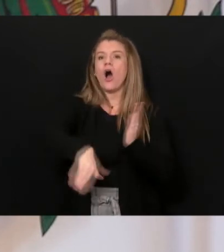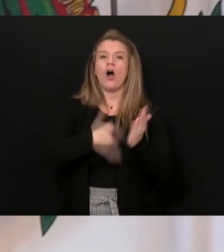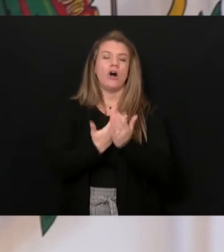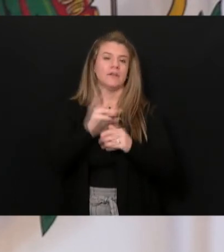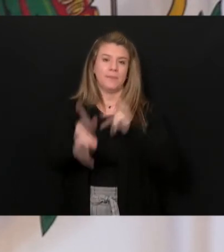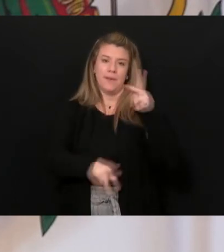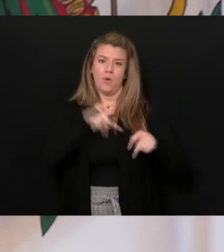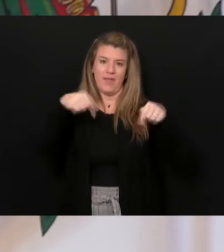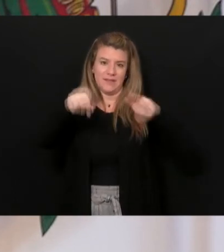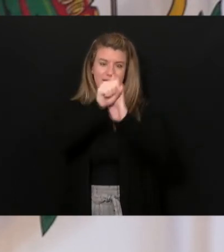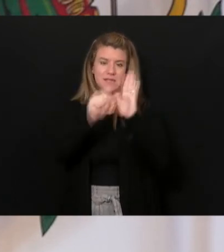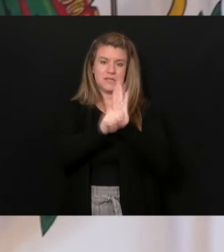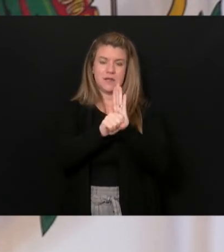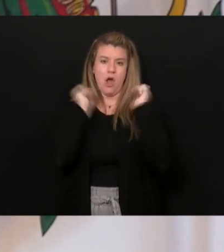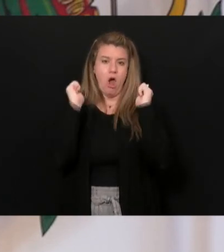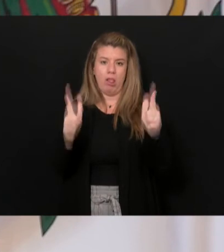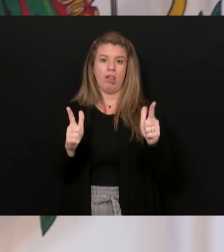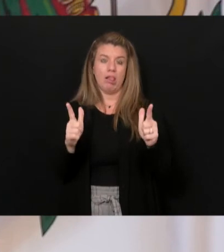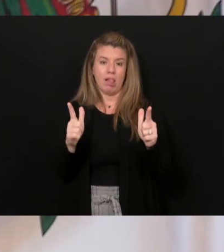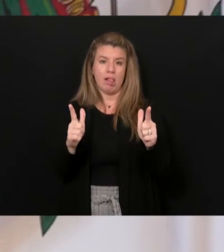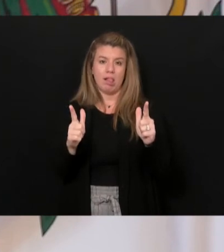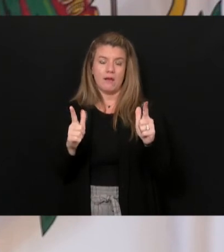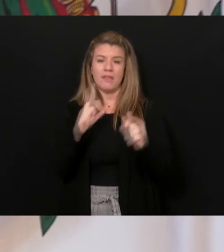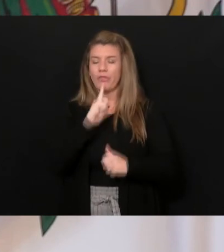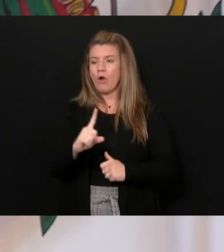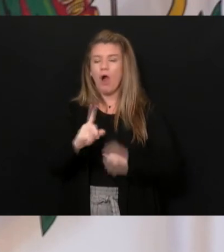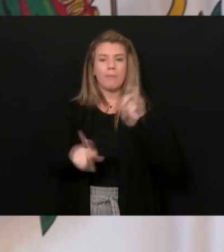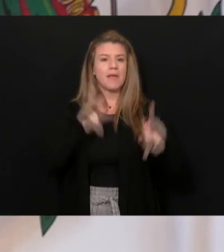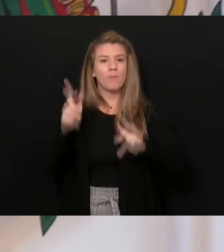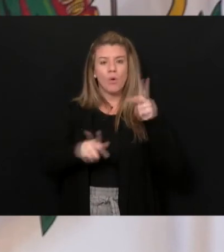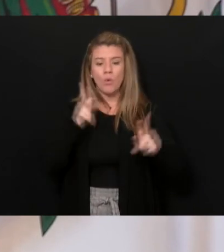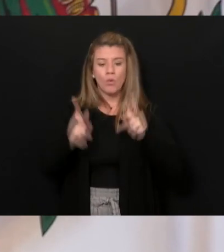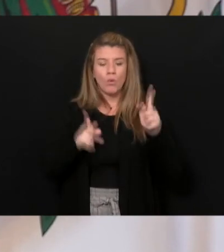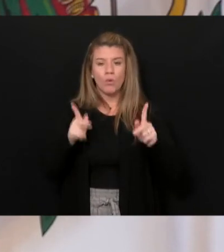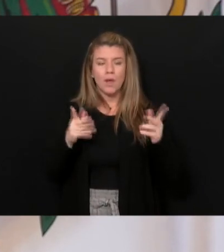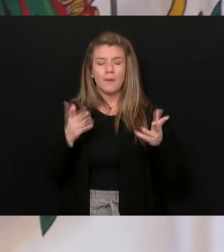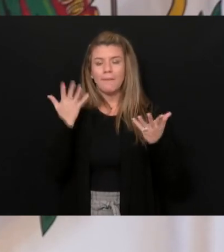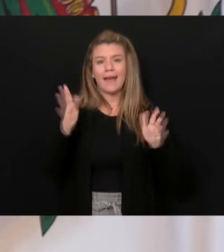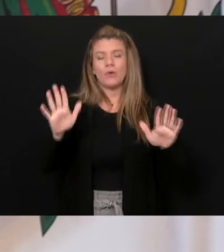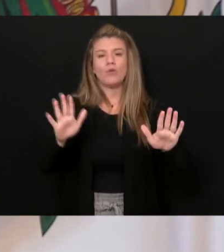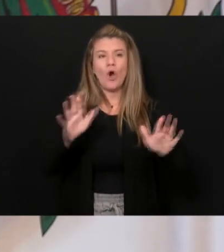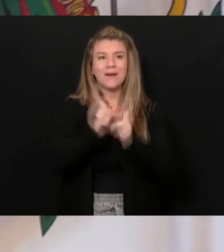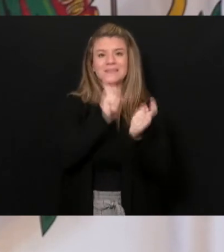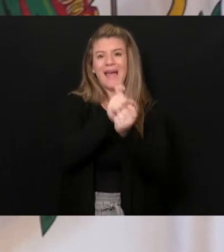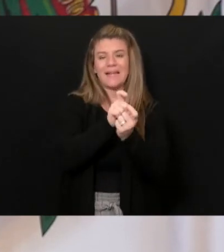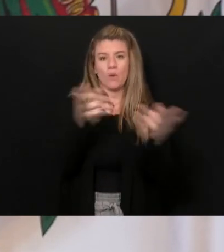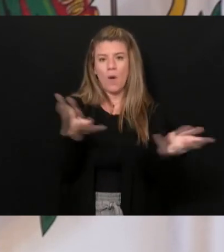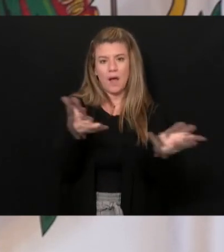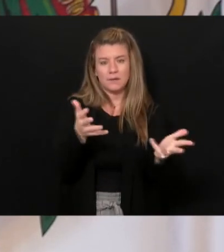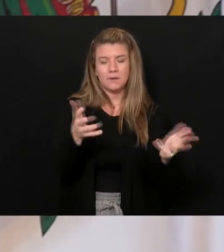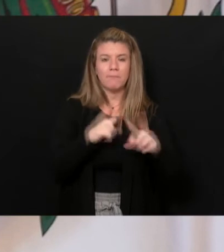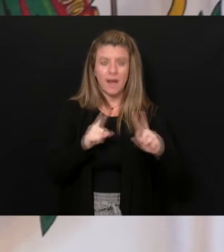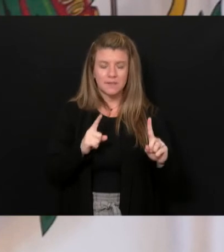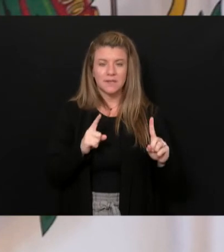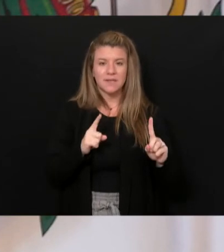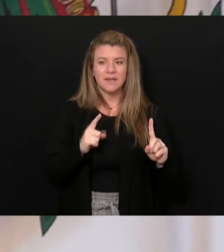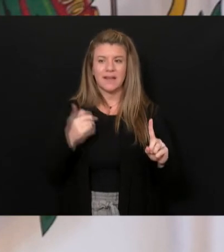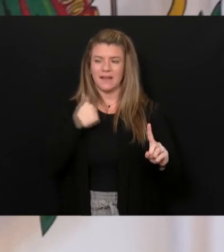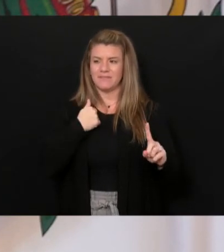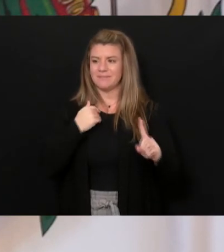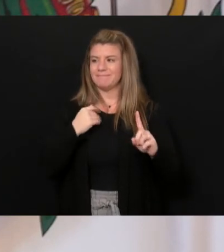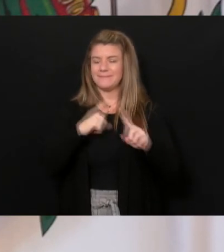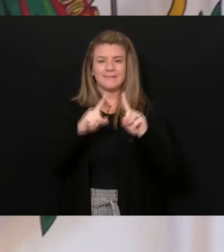state, you know, there are people with, and I don't know what it exactly was, but you know, certain